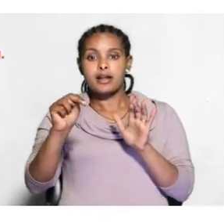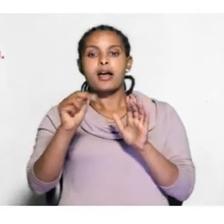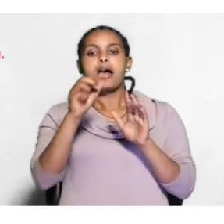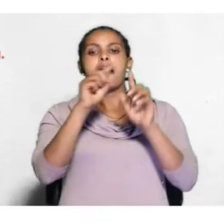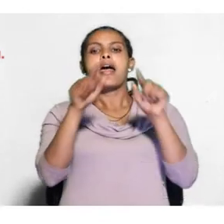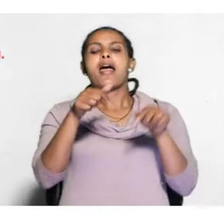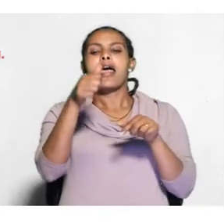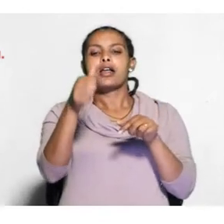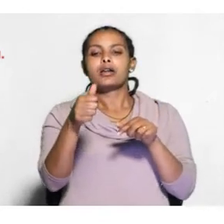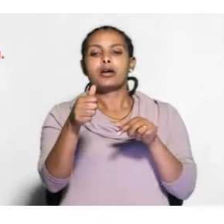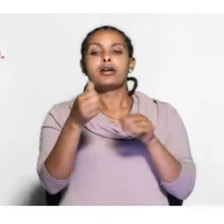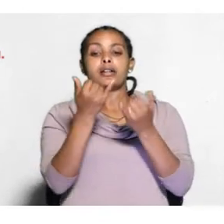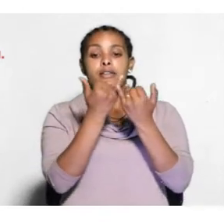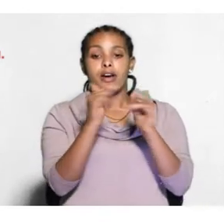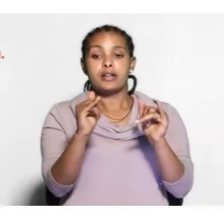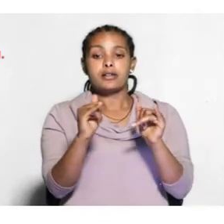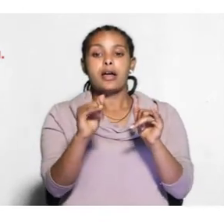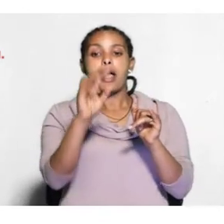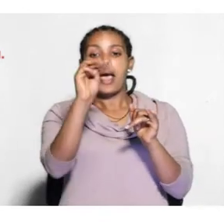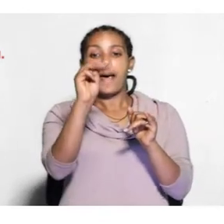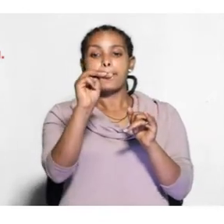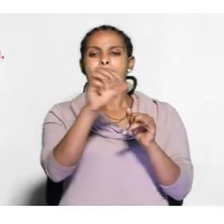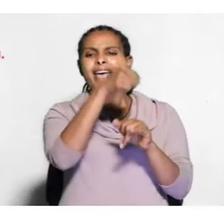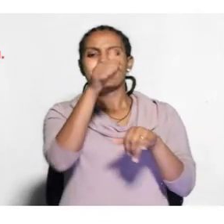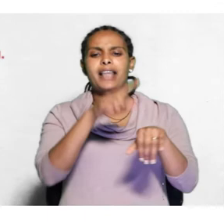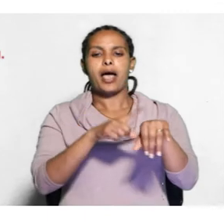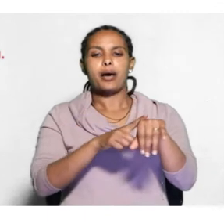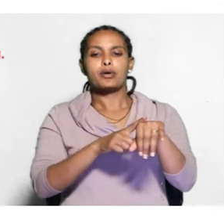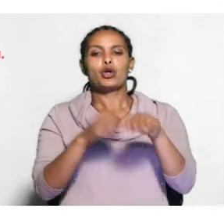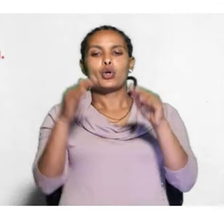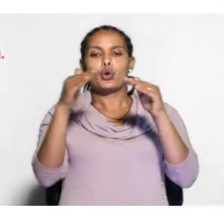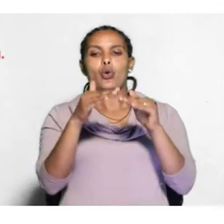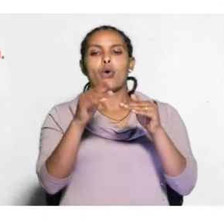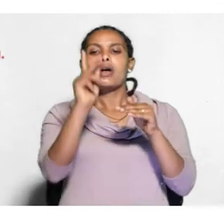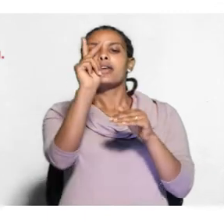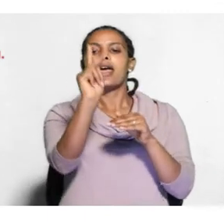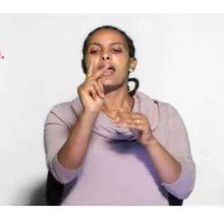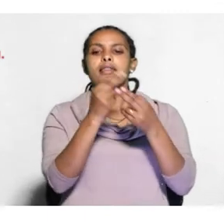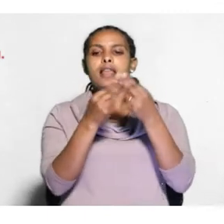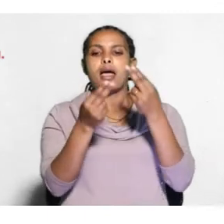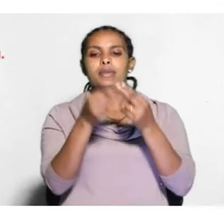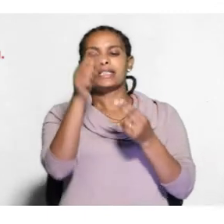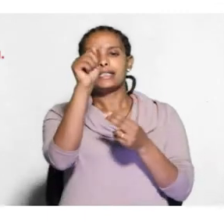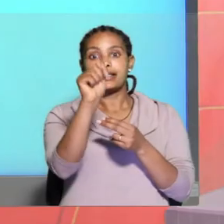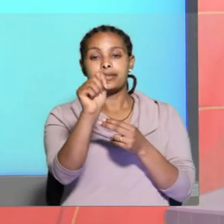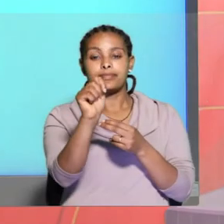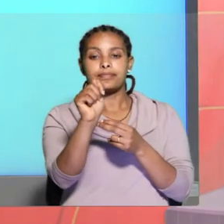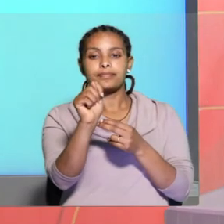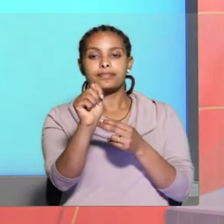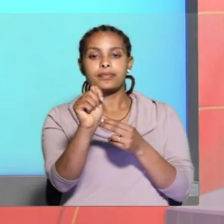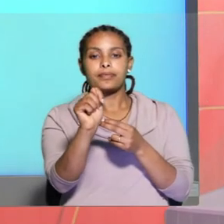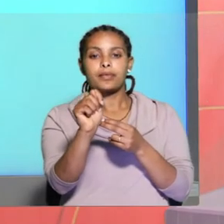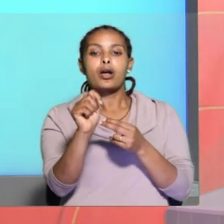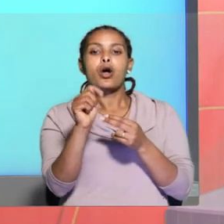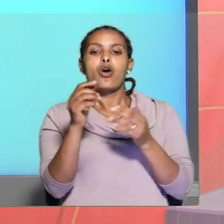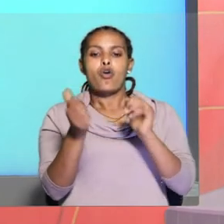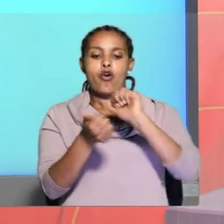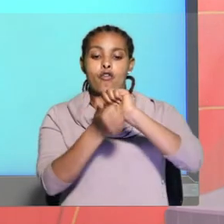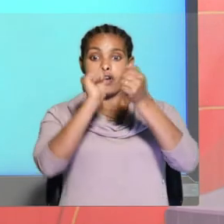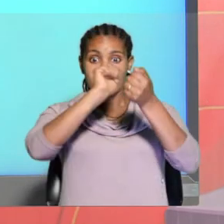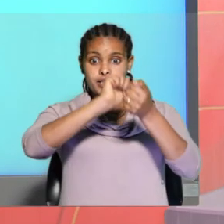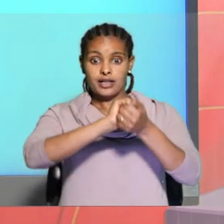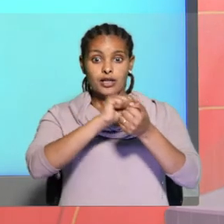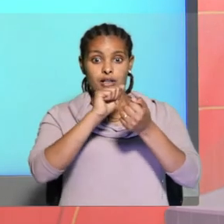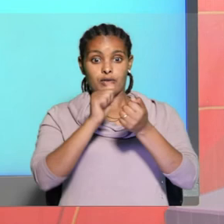a naught divided by construction of m at any time t equal k times t converting